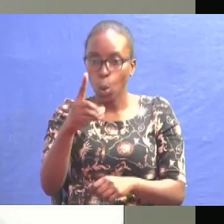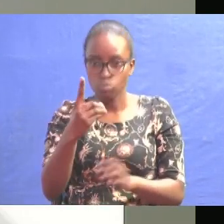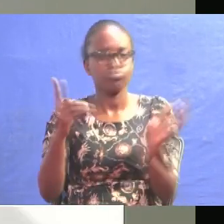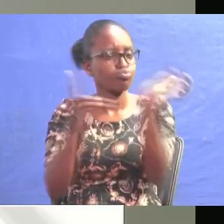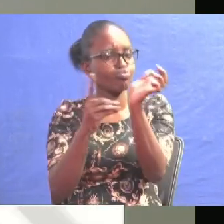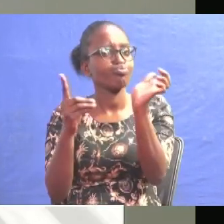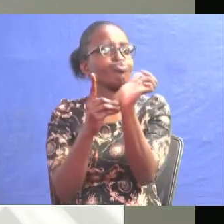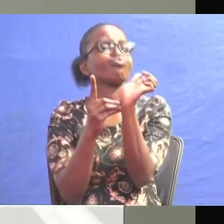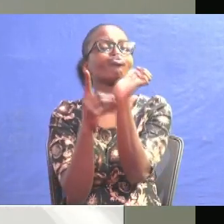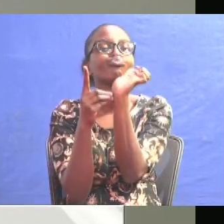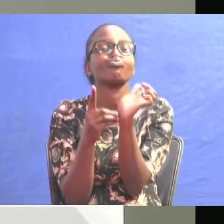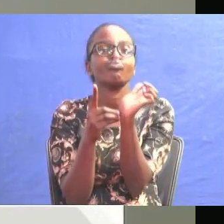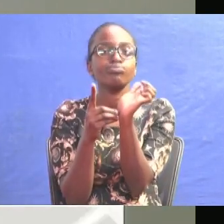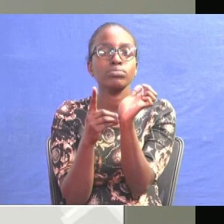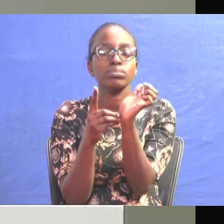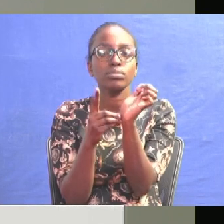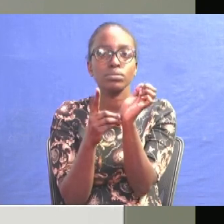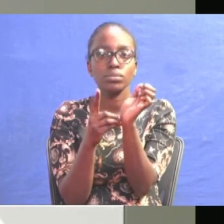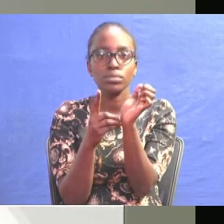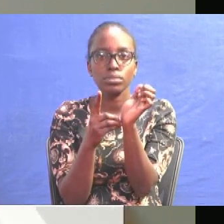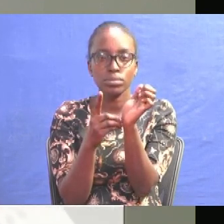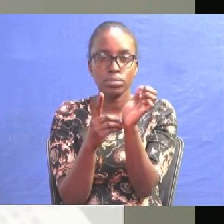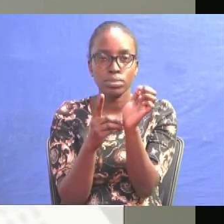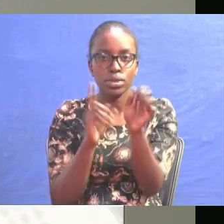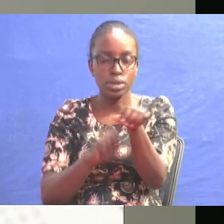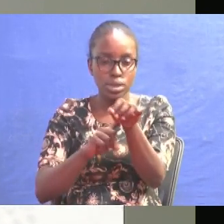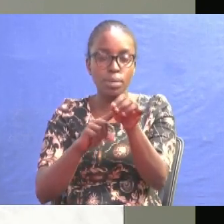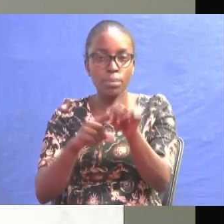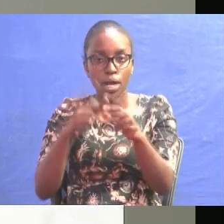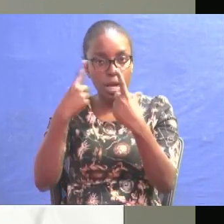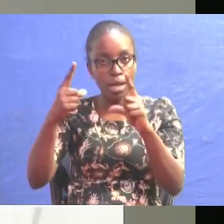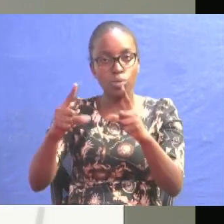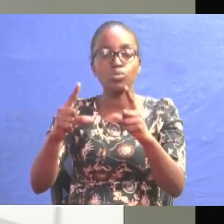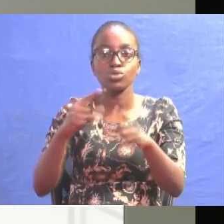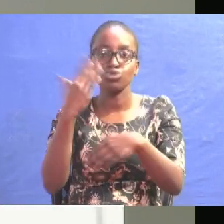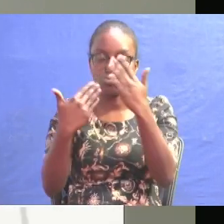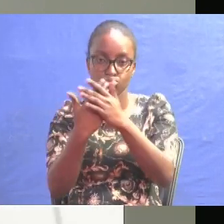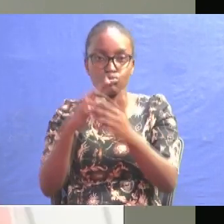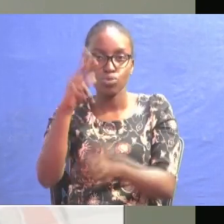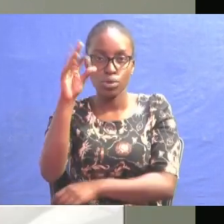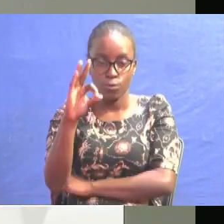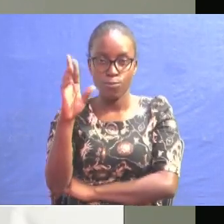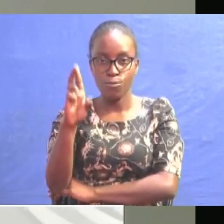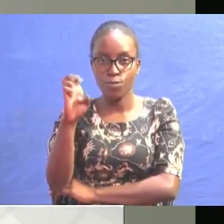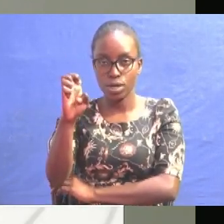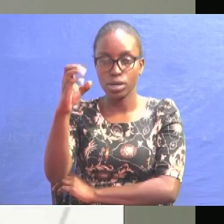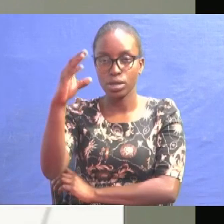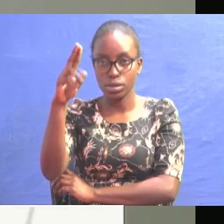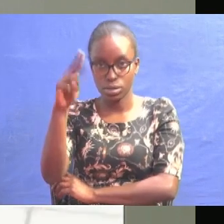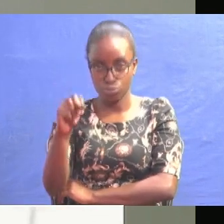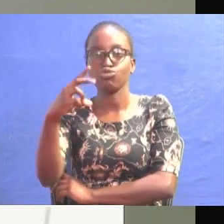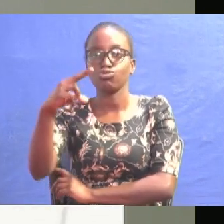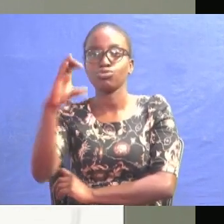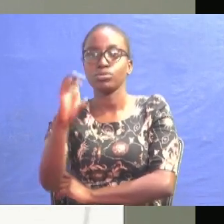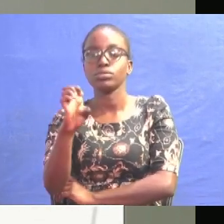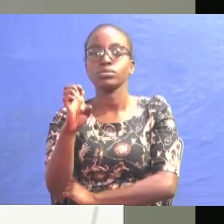and we can confirm that. He's actually experienced maybe in terms of language. A leader should speak French or English. And I think he can fluently